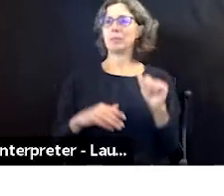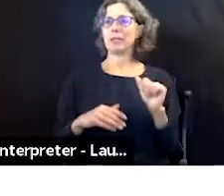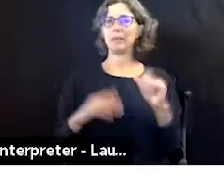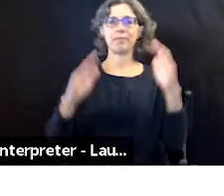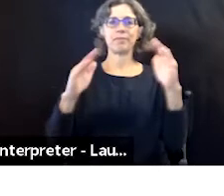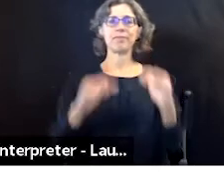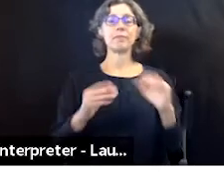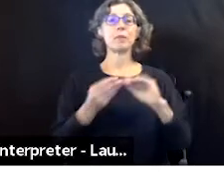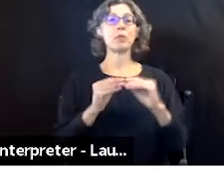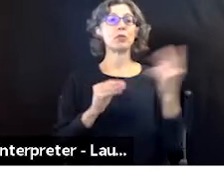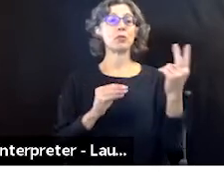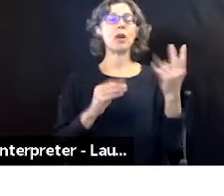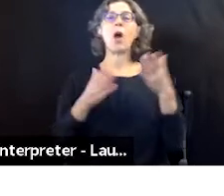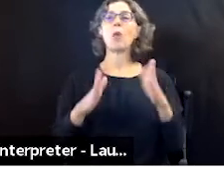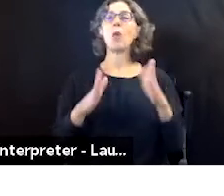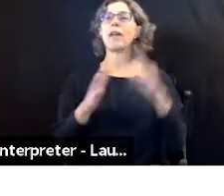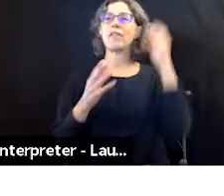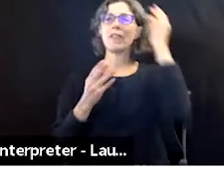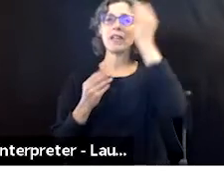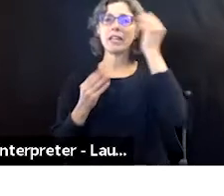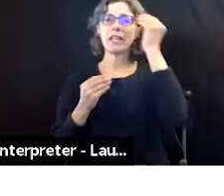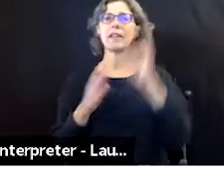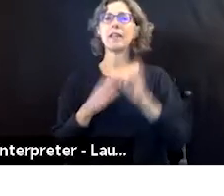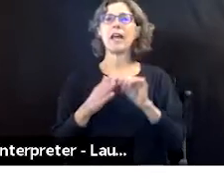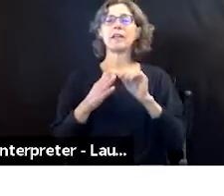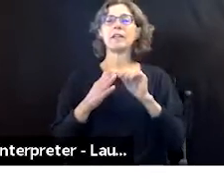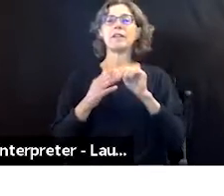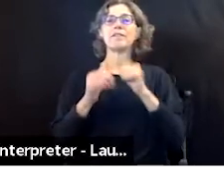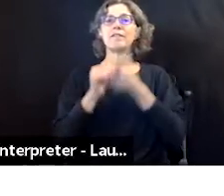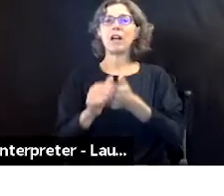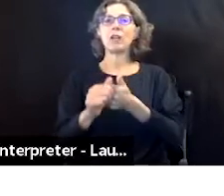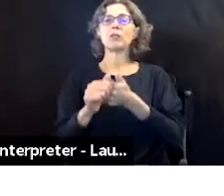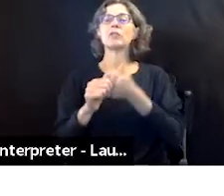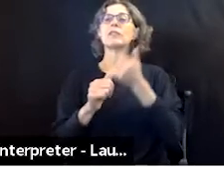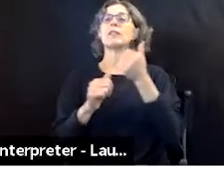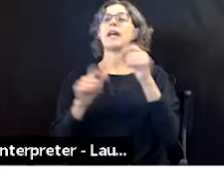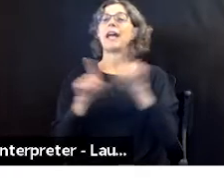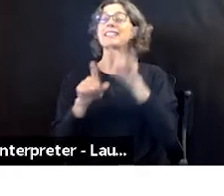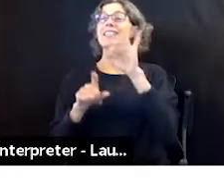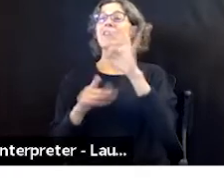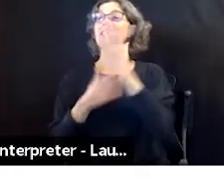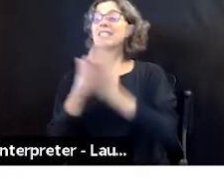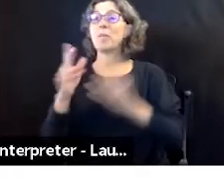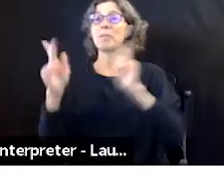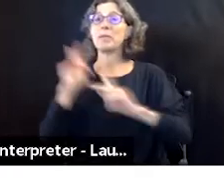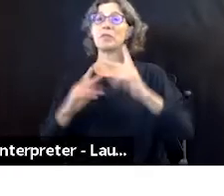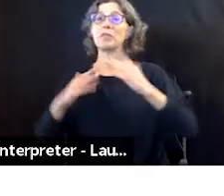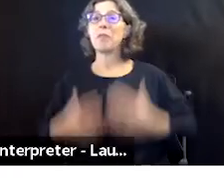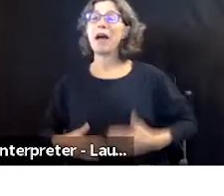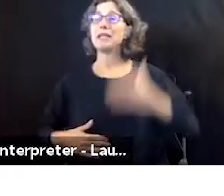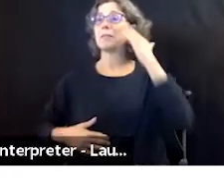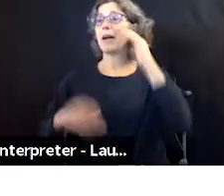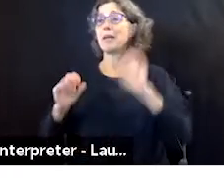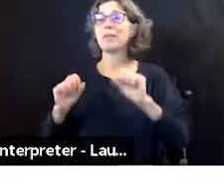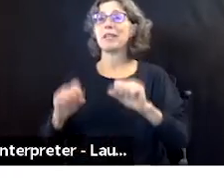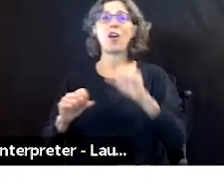way of thinking and doing that systematically acts as if some people's abilities, bodies, and minds are less valuable,